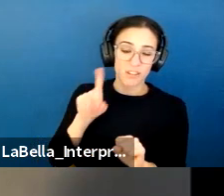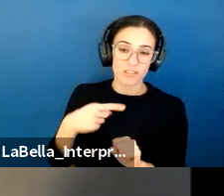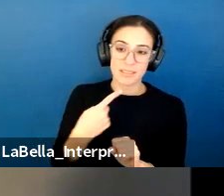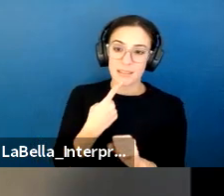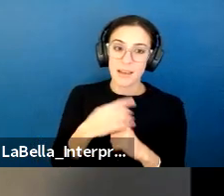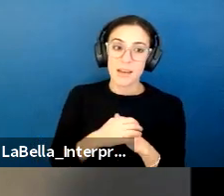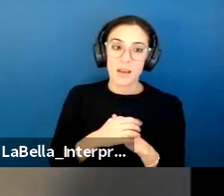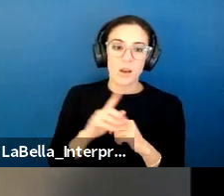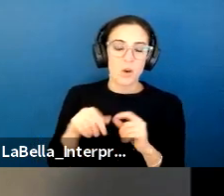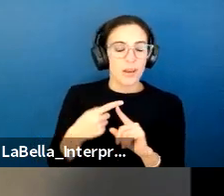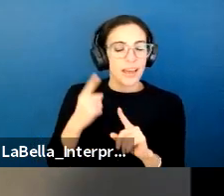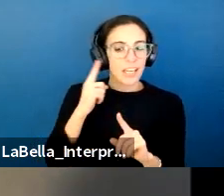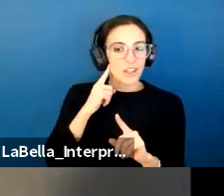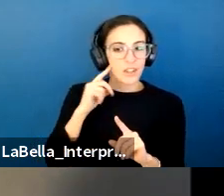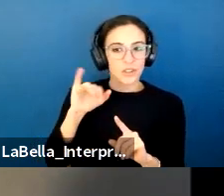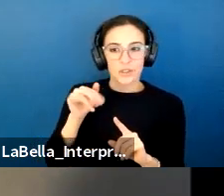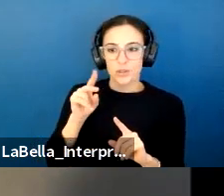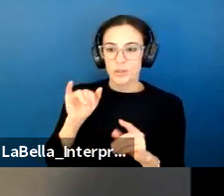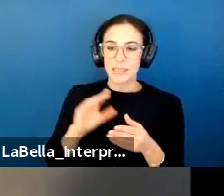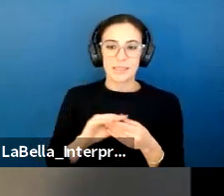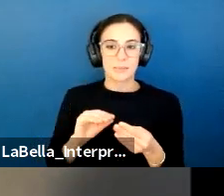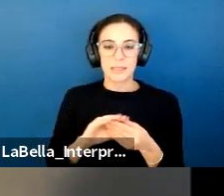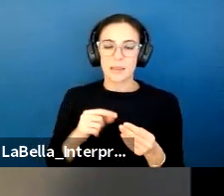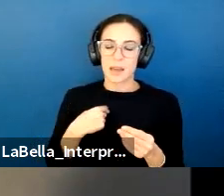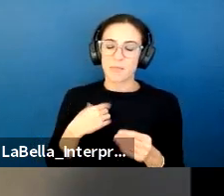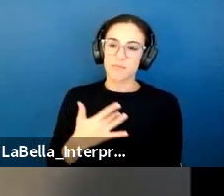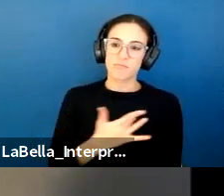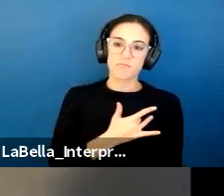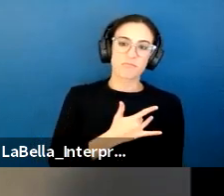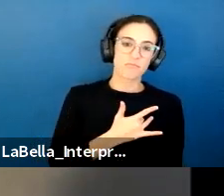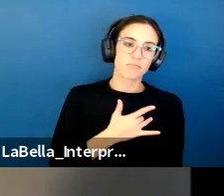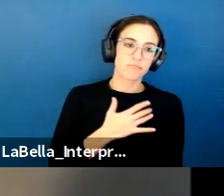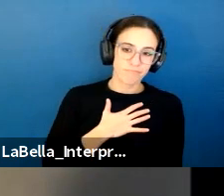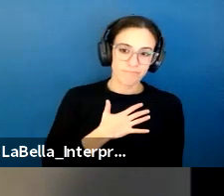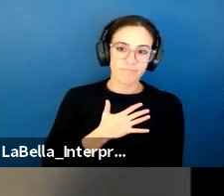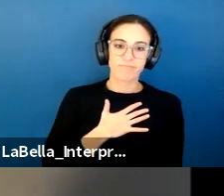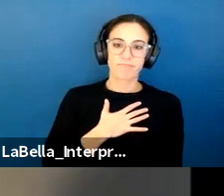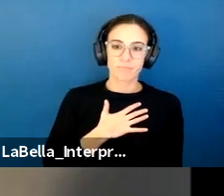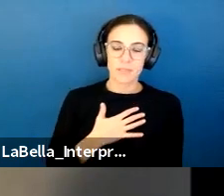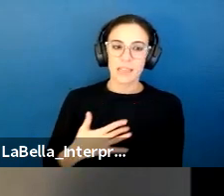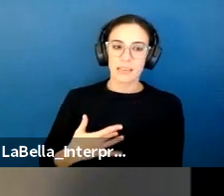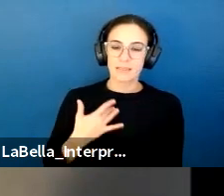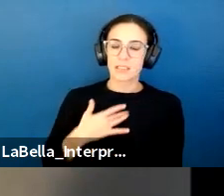every time I hear Judy speak, I'm incredibly struck by her deep sense of place and how